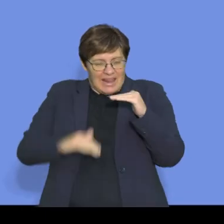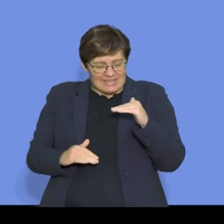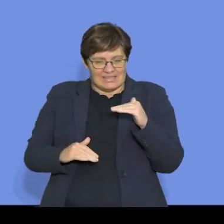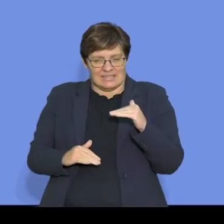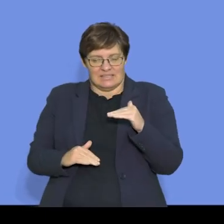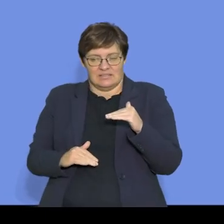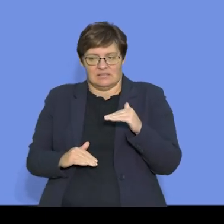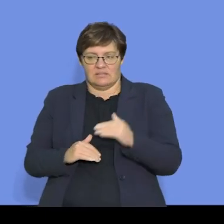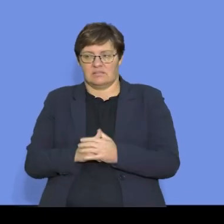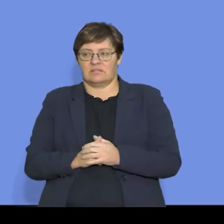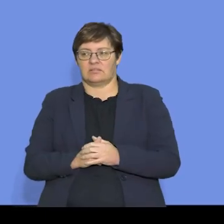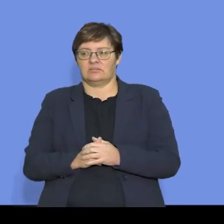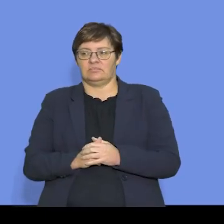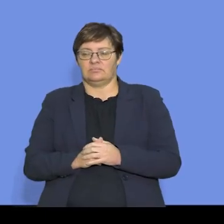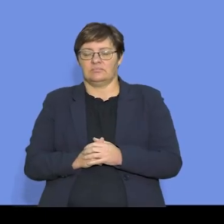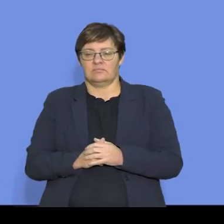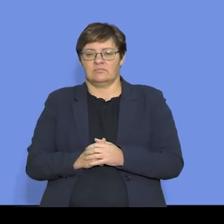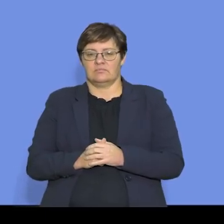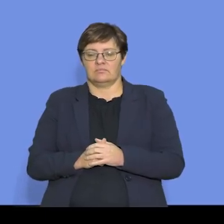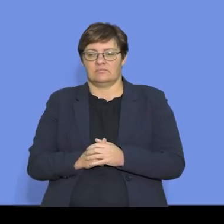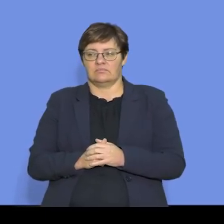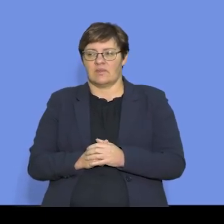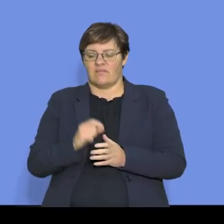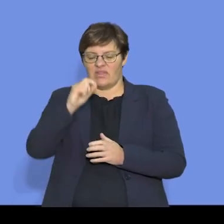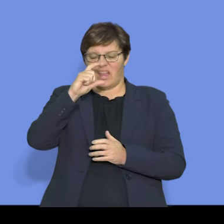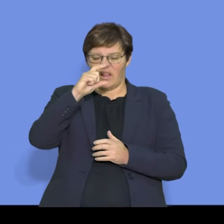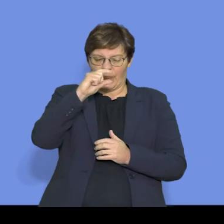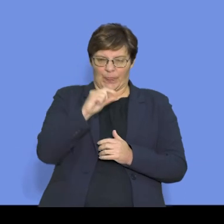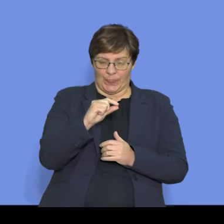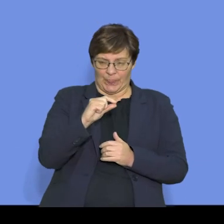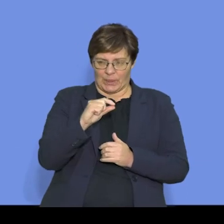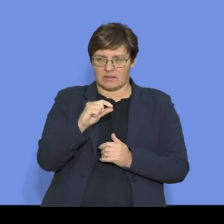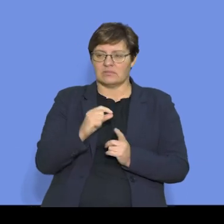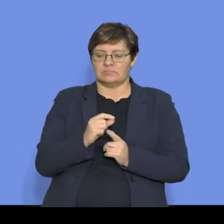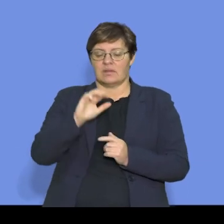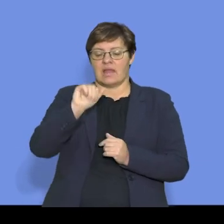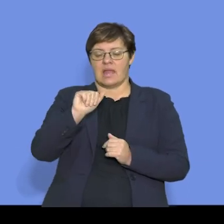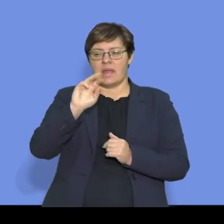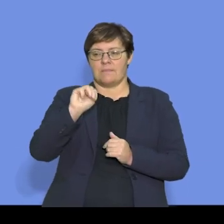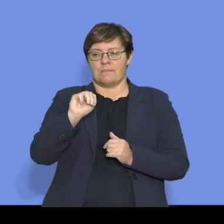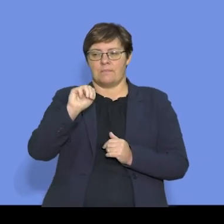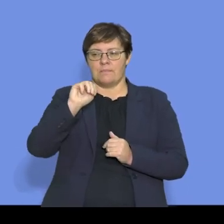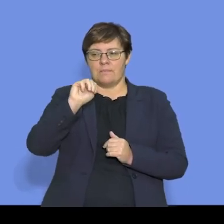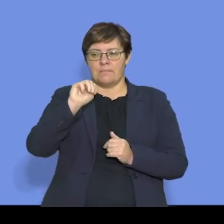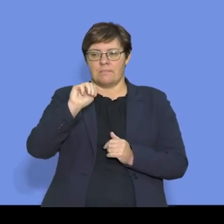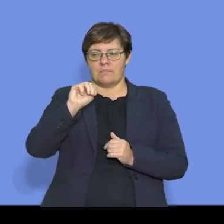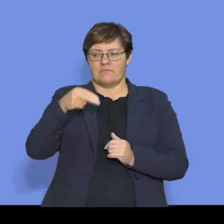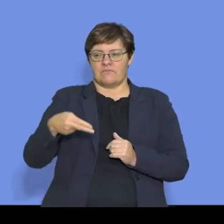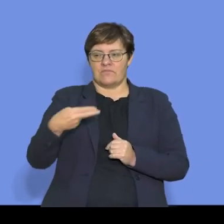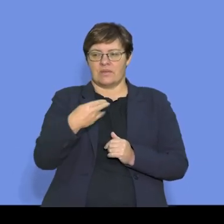the least, and that is the thickness there, that's the amphibian